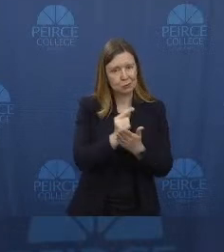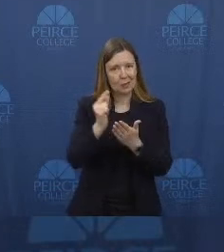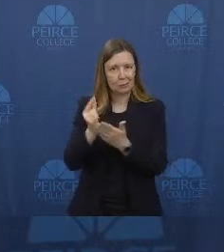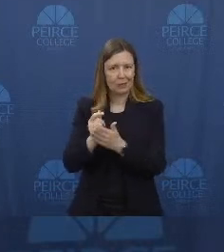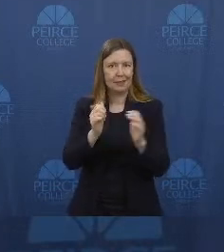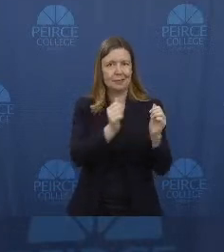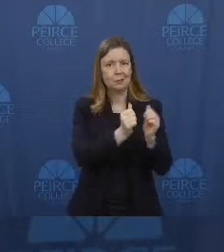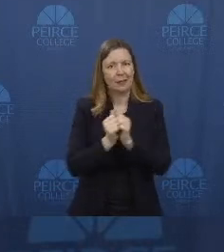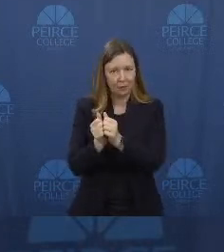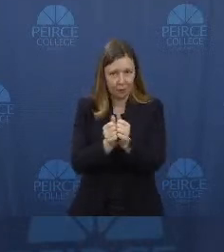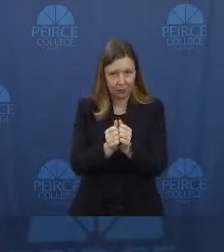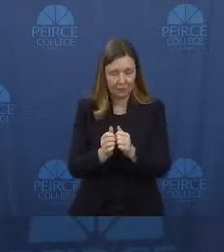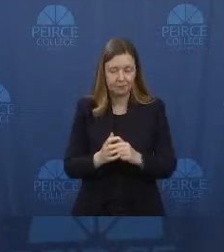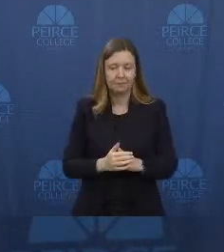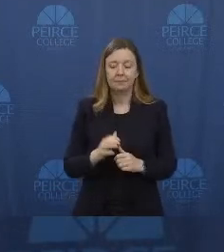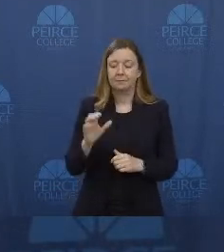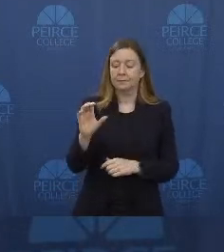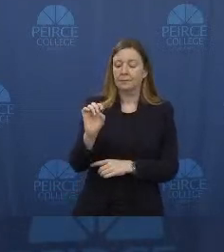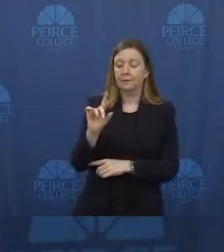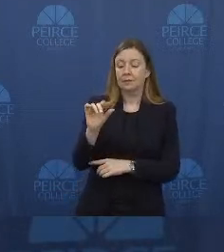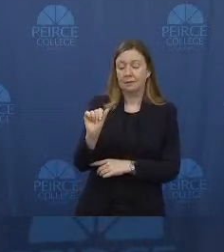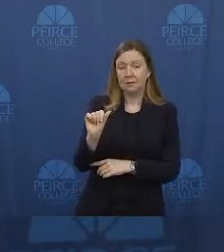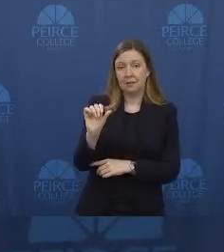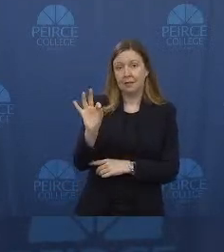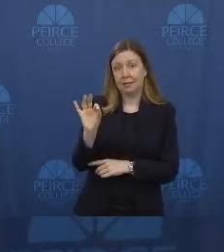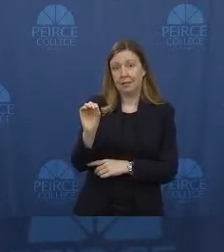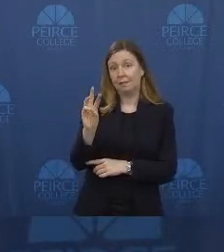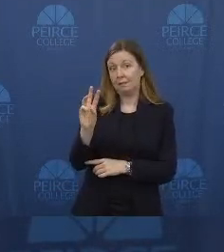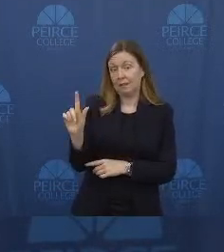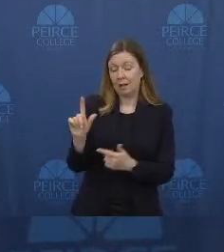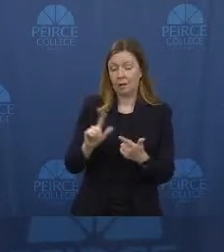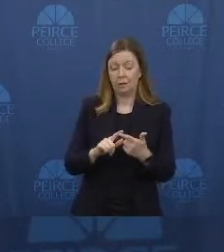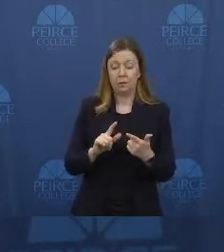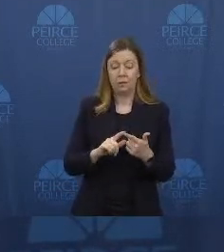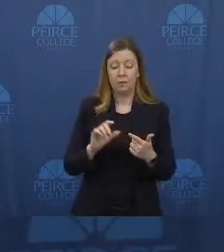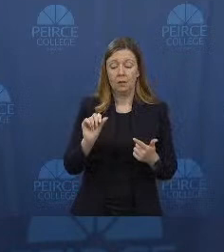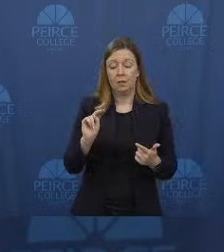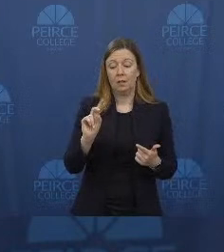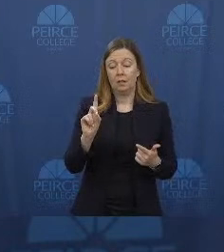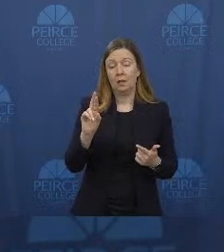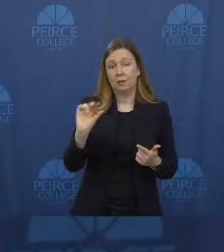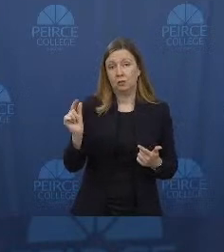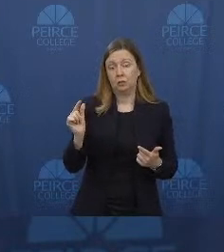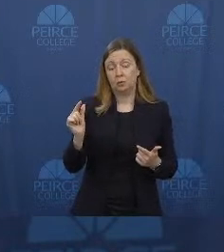together. Selena Fowle, Andrew Tong,